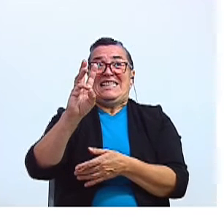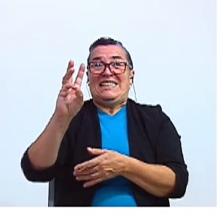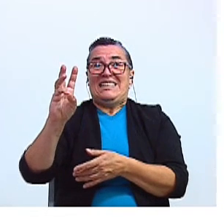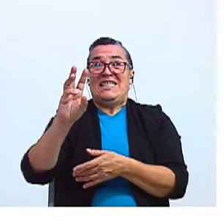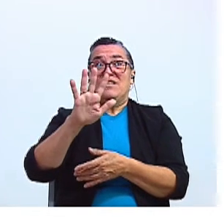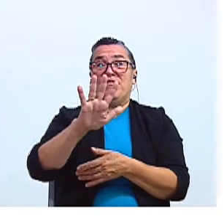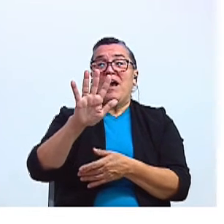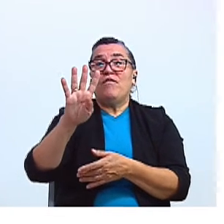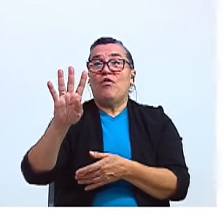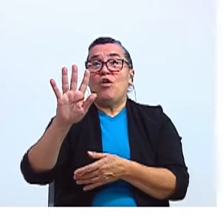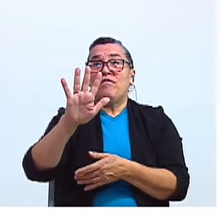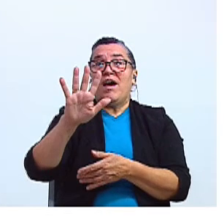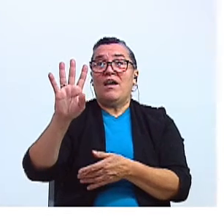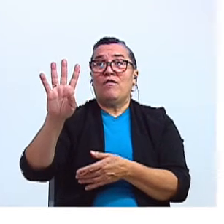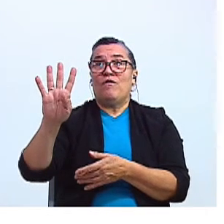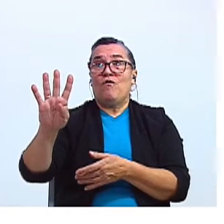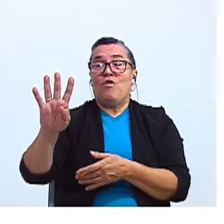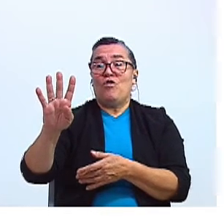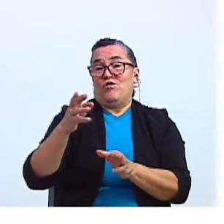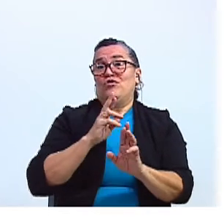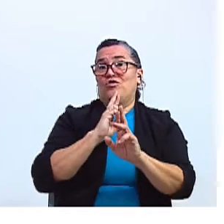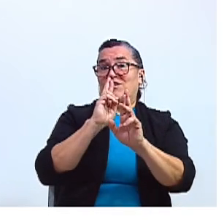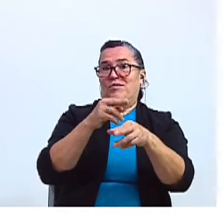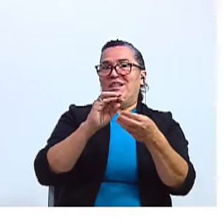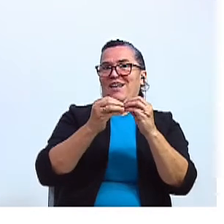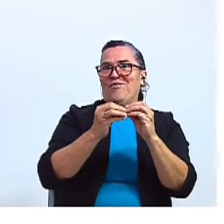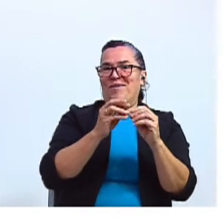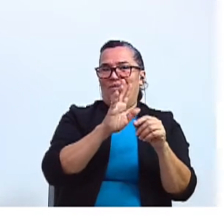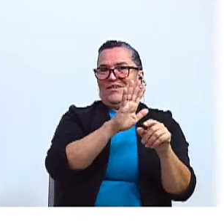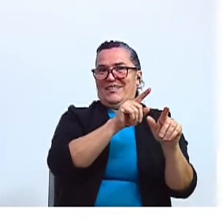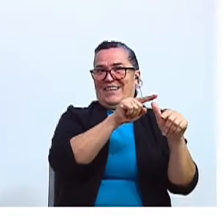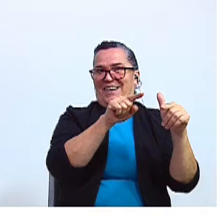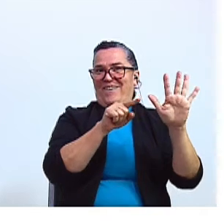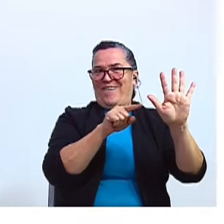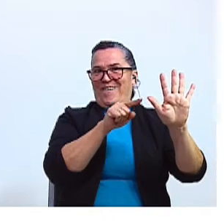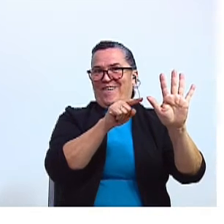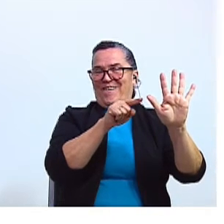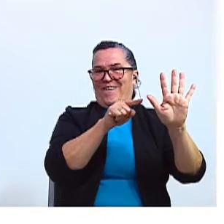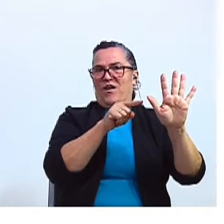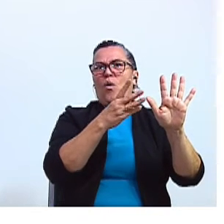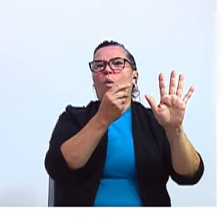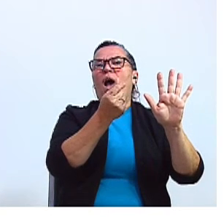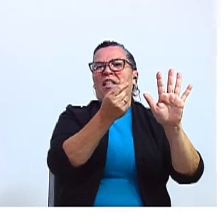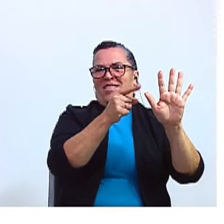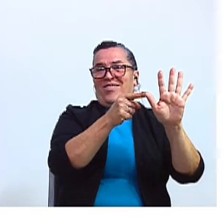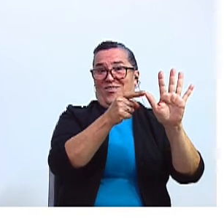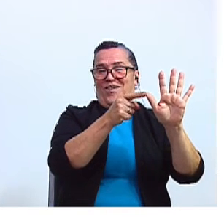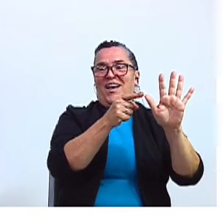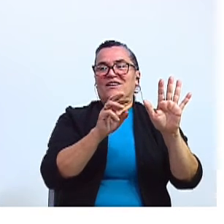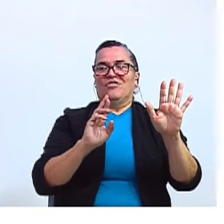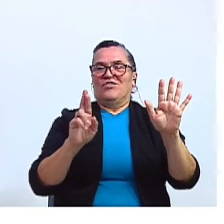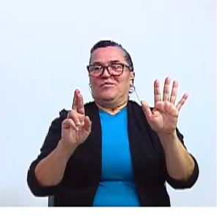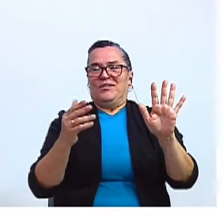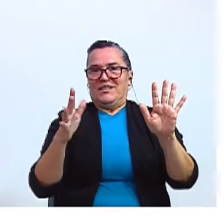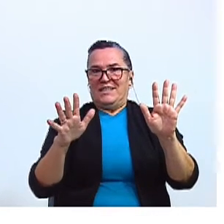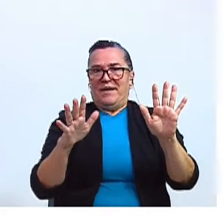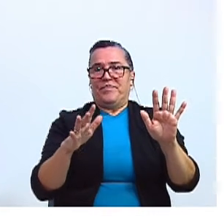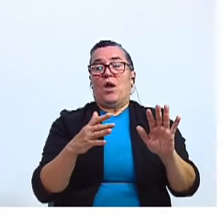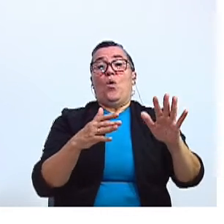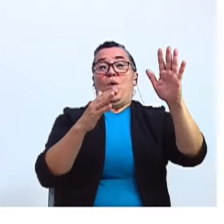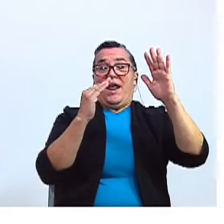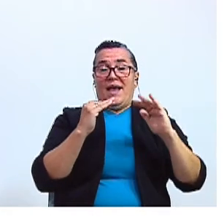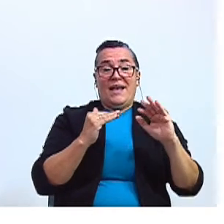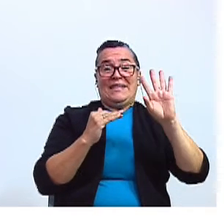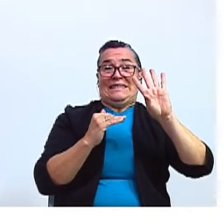800-666-5454. Here I answer question number 6. It was how much does it cost? So let's